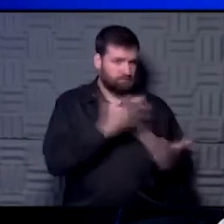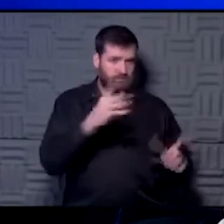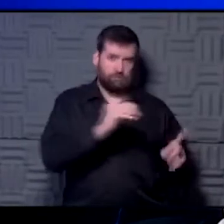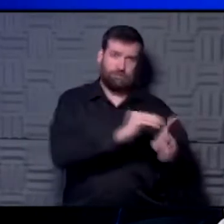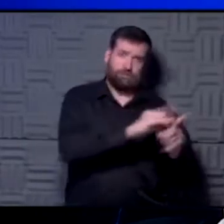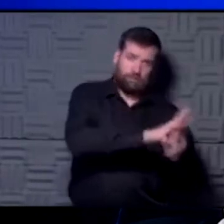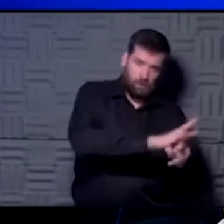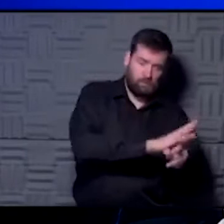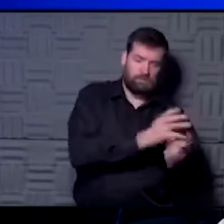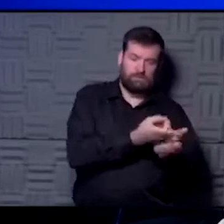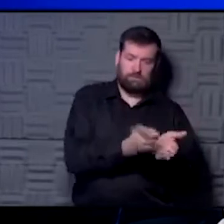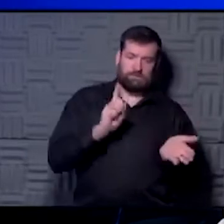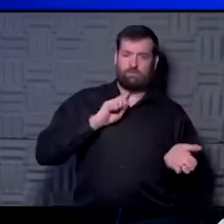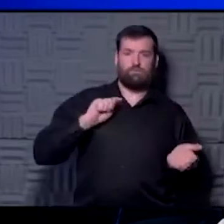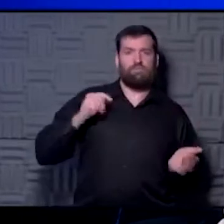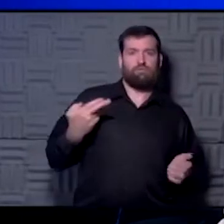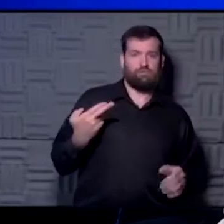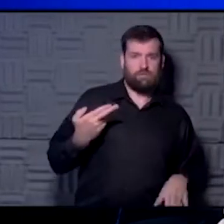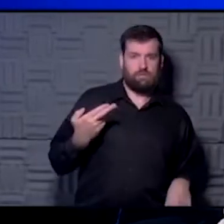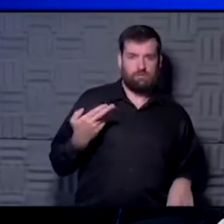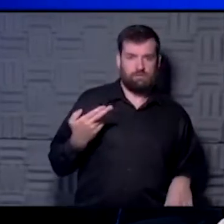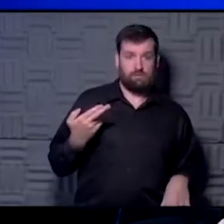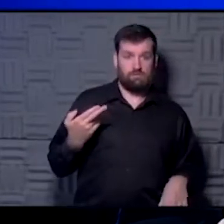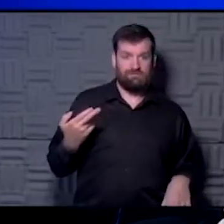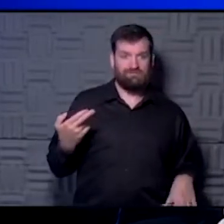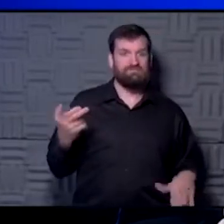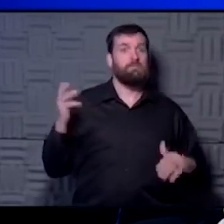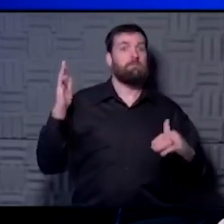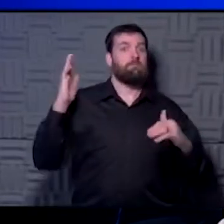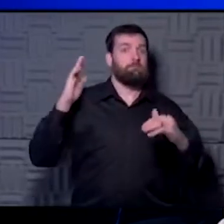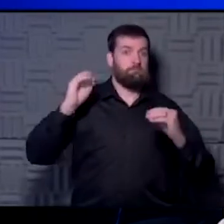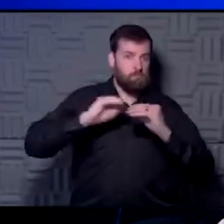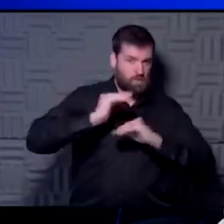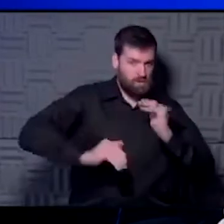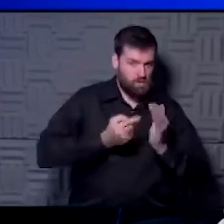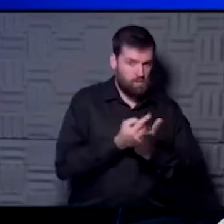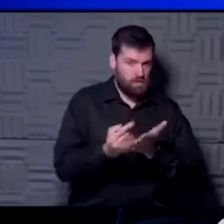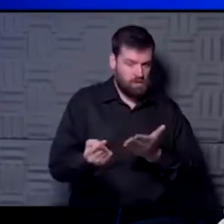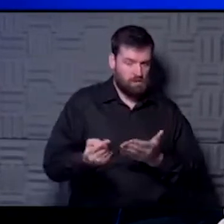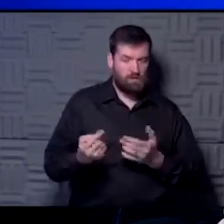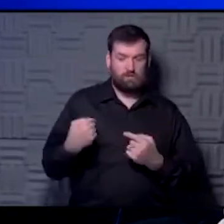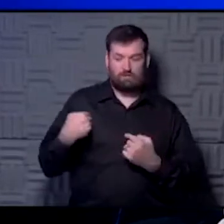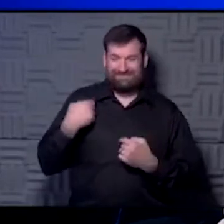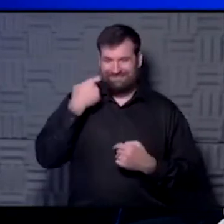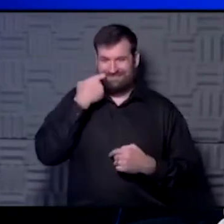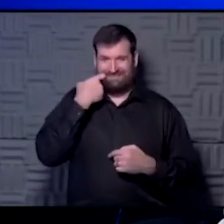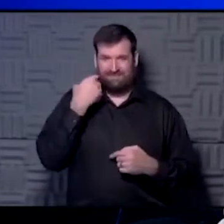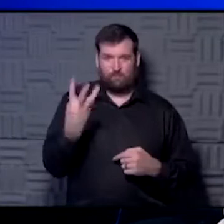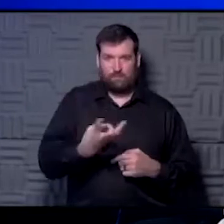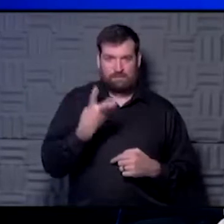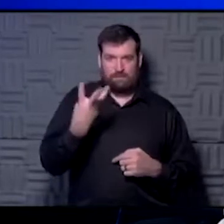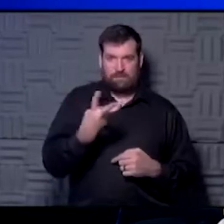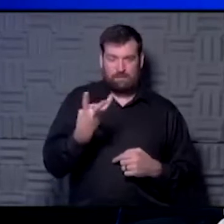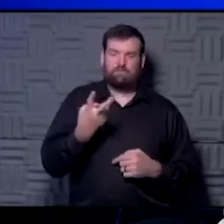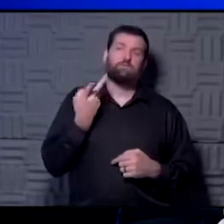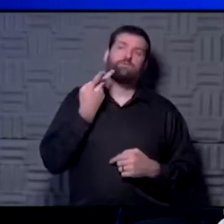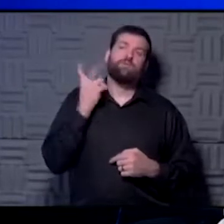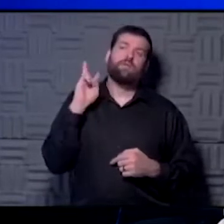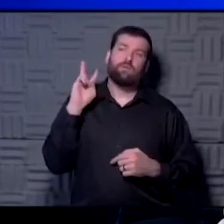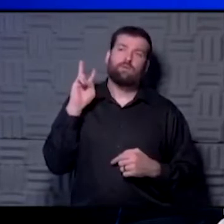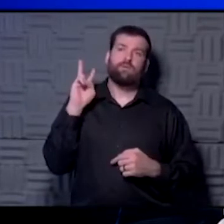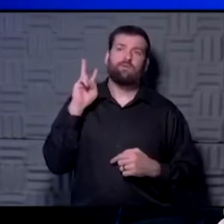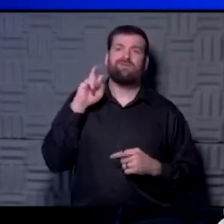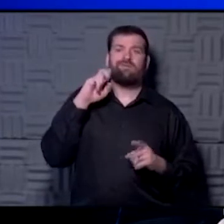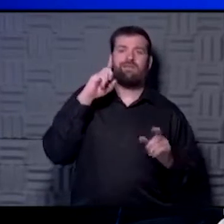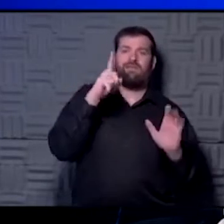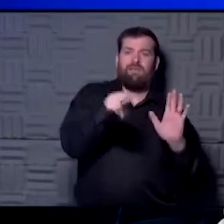to the virus last Thursday, so more than a week ago. Wednesday, day before yesterday, he had a